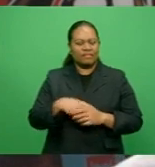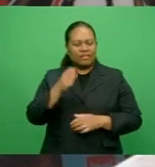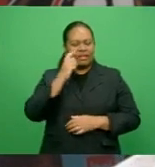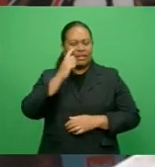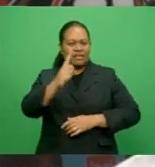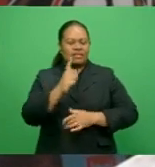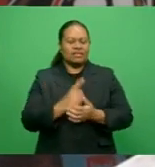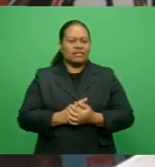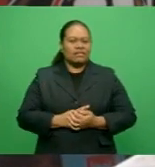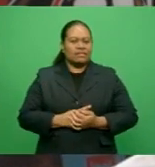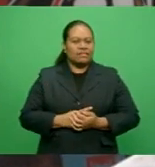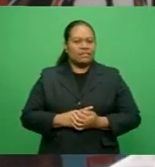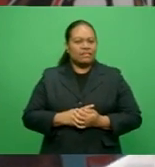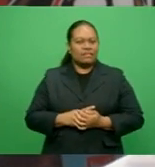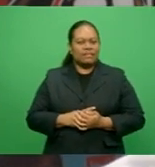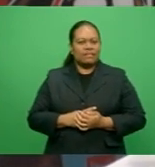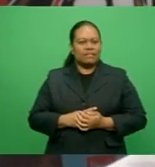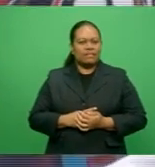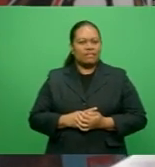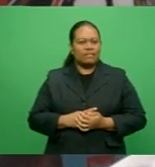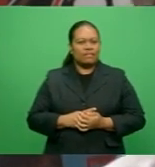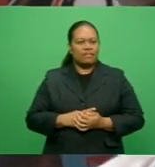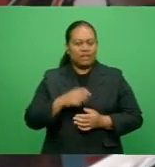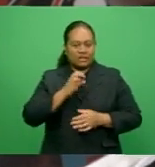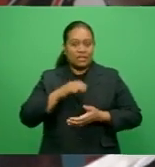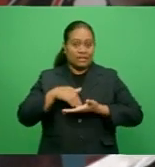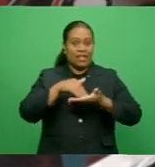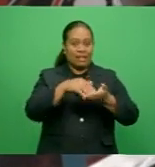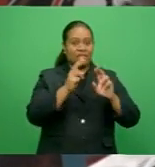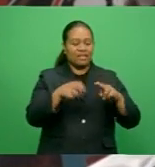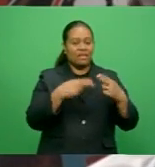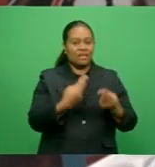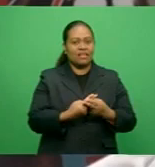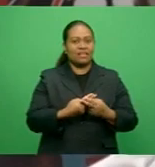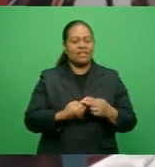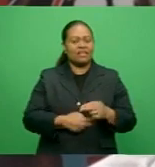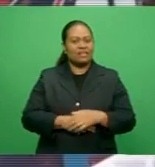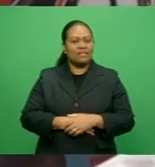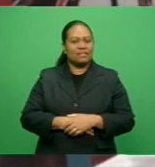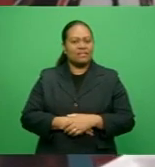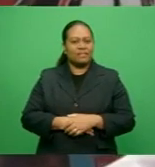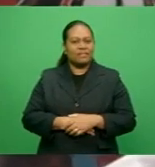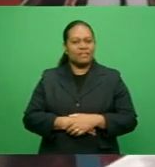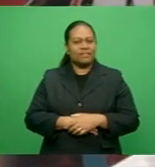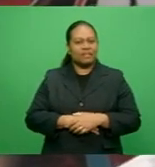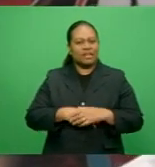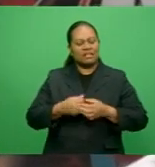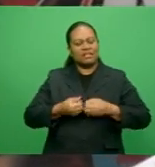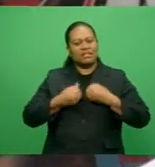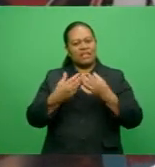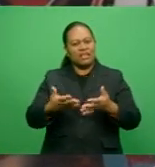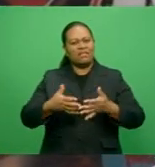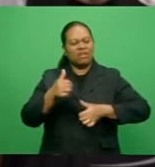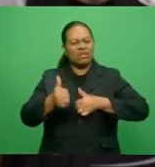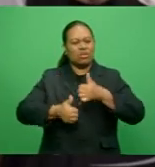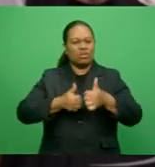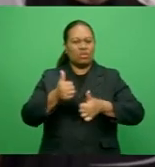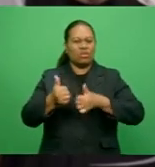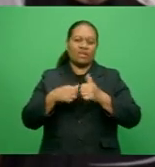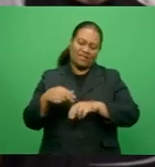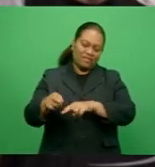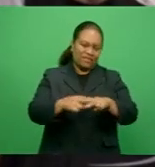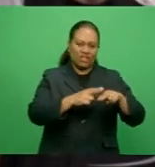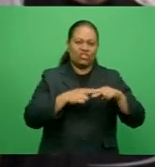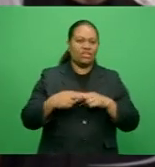extraordinary talent that not just can help their family, but can bring glory to Fiji as a